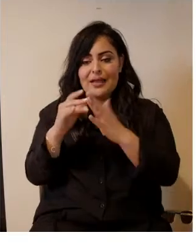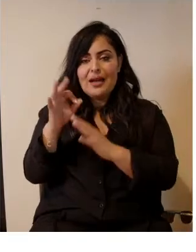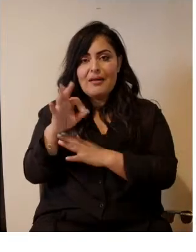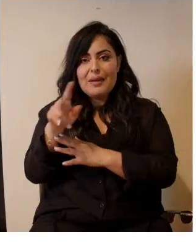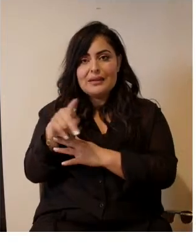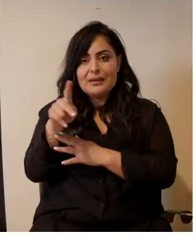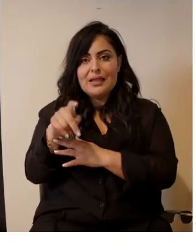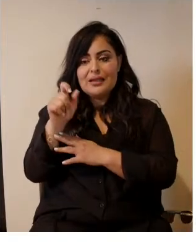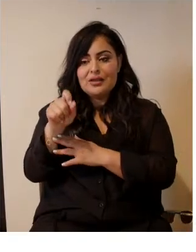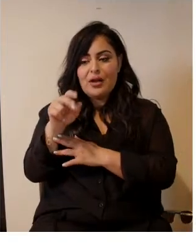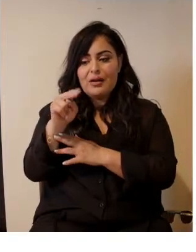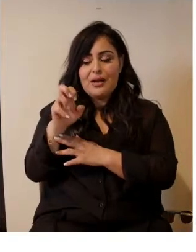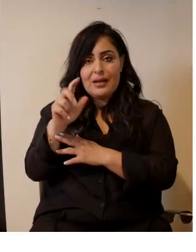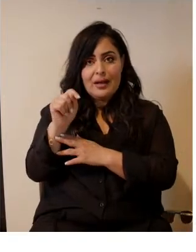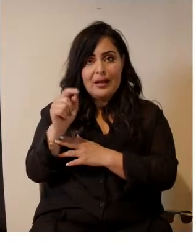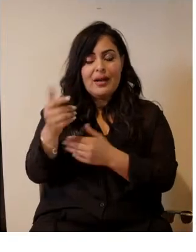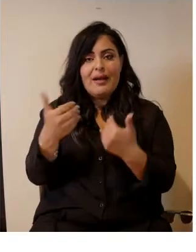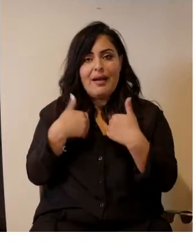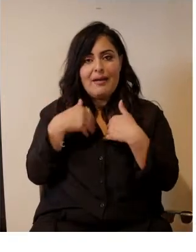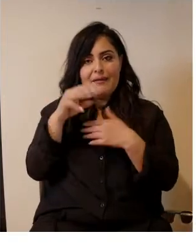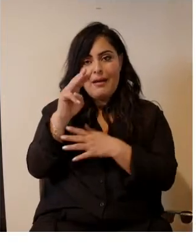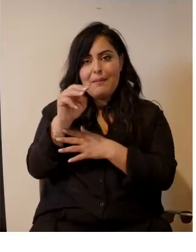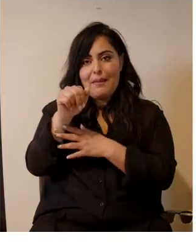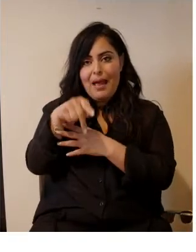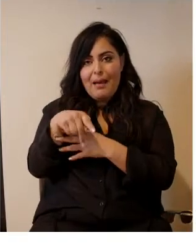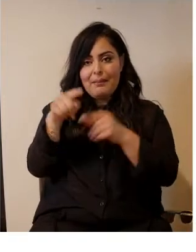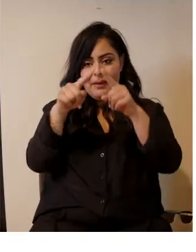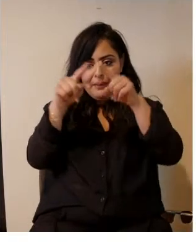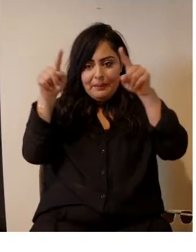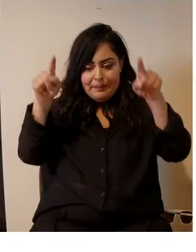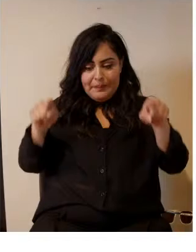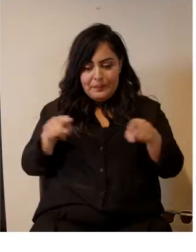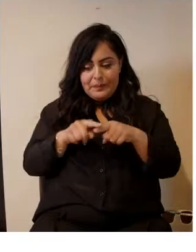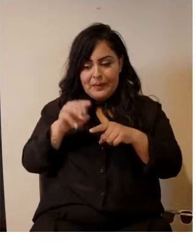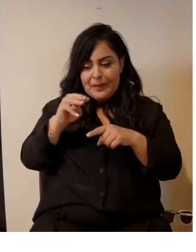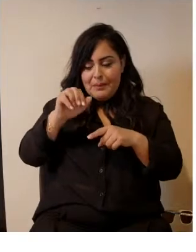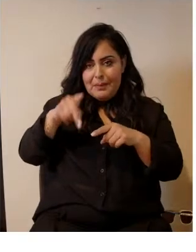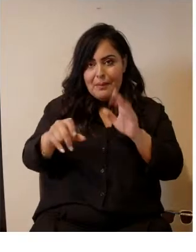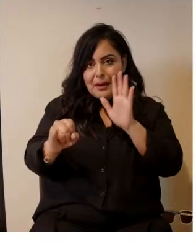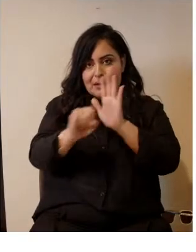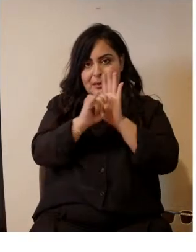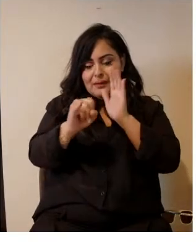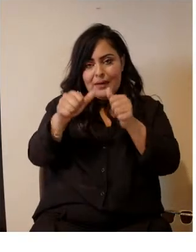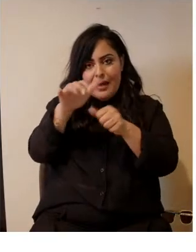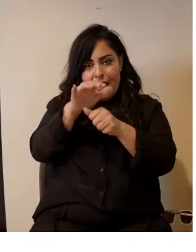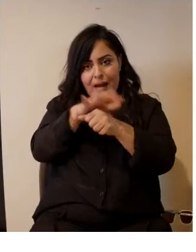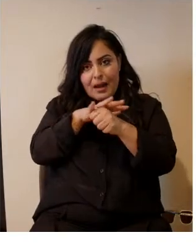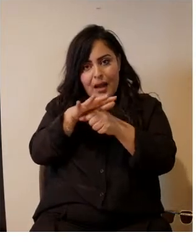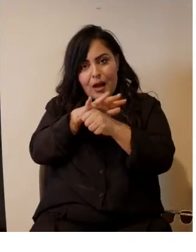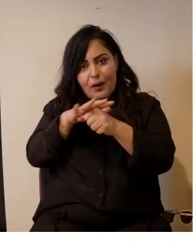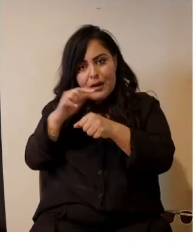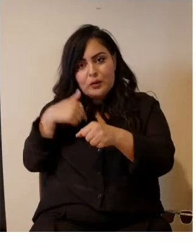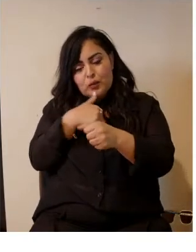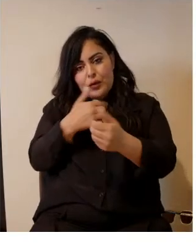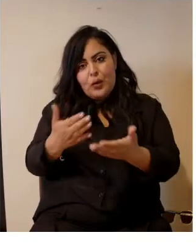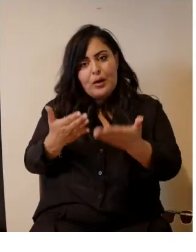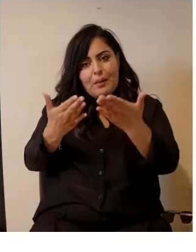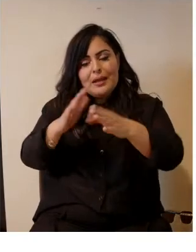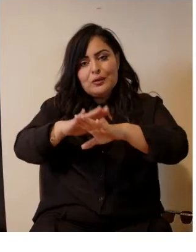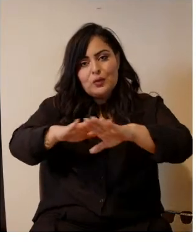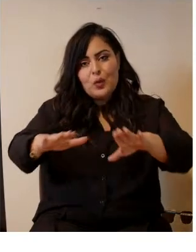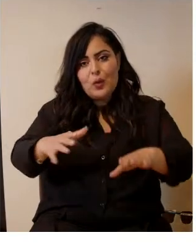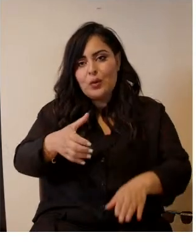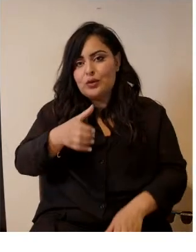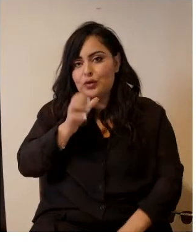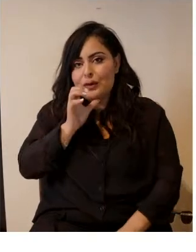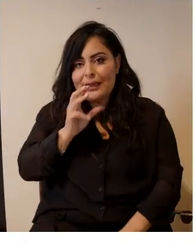pwp.cityofpasadena.net. There is a map. That map identifies an area in which we are recommending that you do not drink the